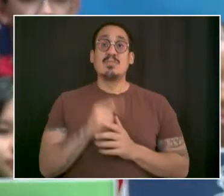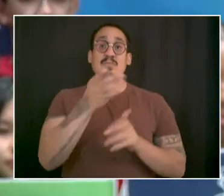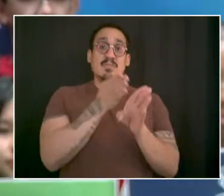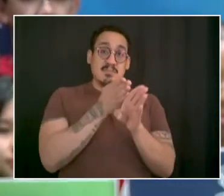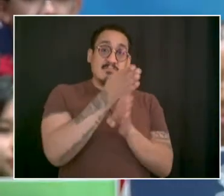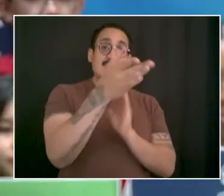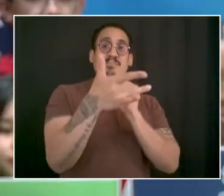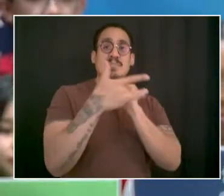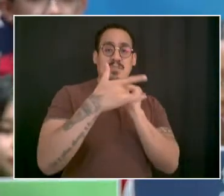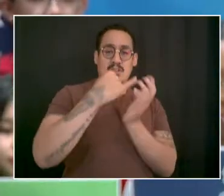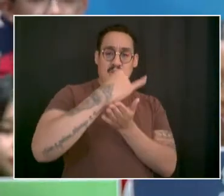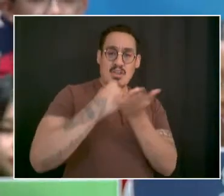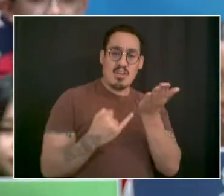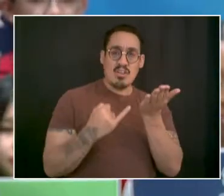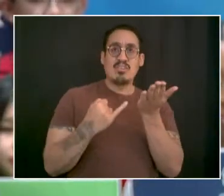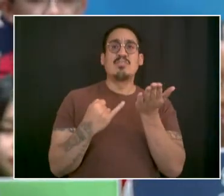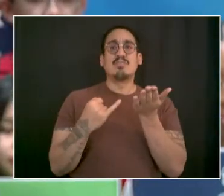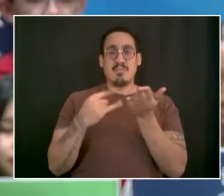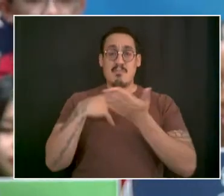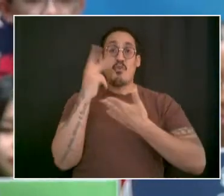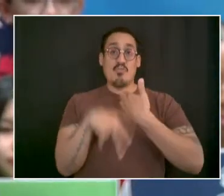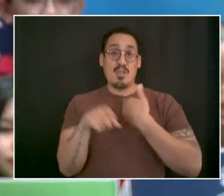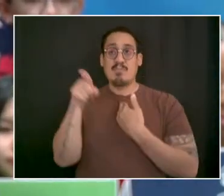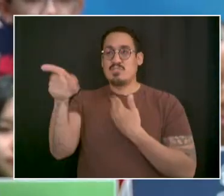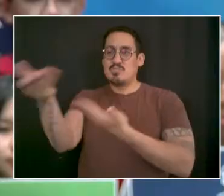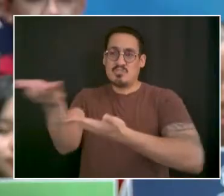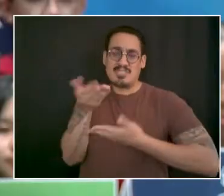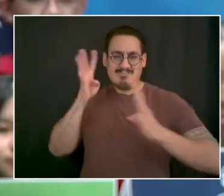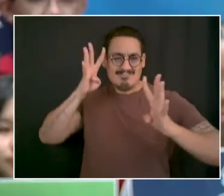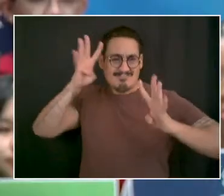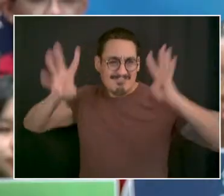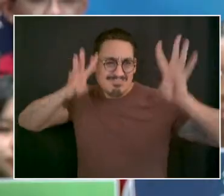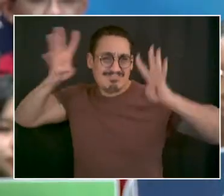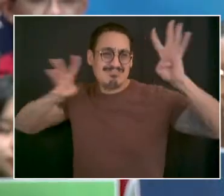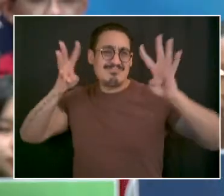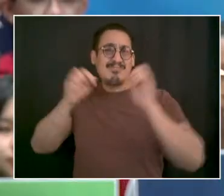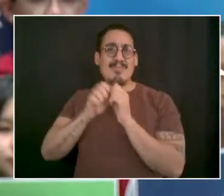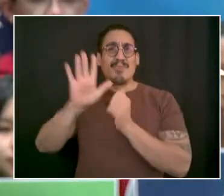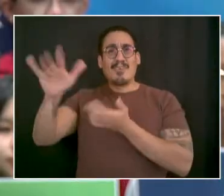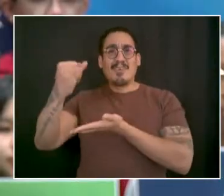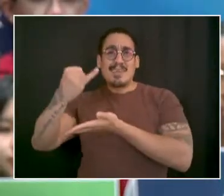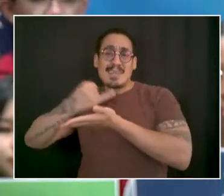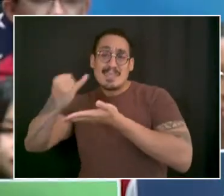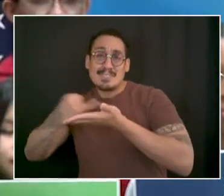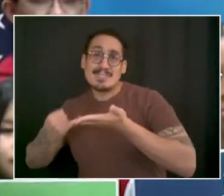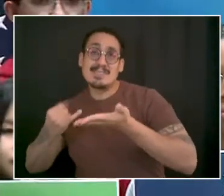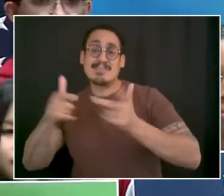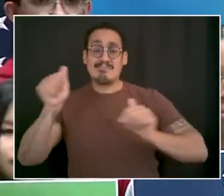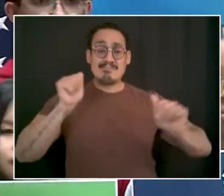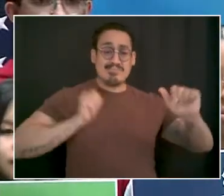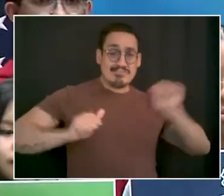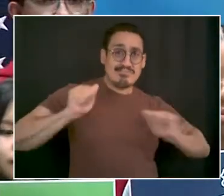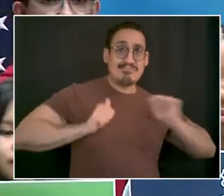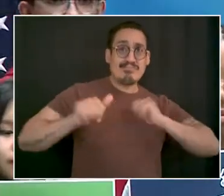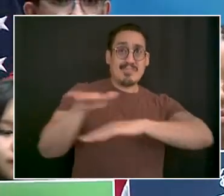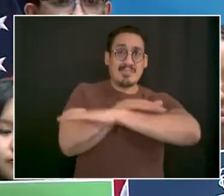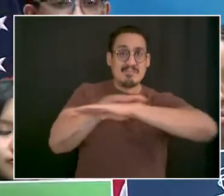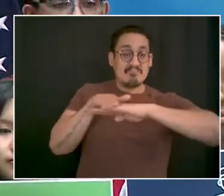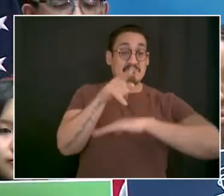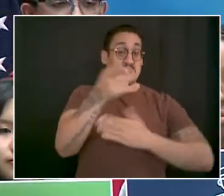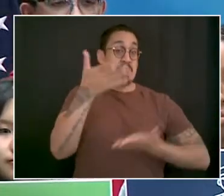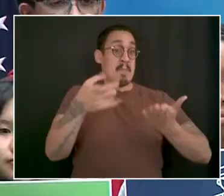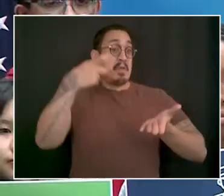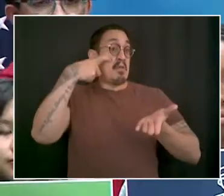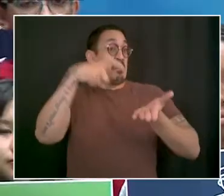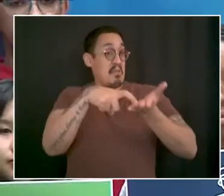she brings creativity to everything she does. From her illustrations to her performance on stage, you might recognize her in our own